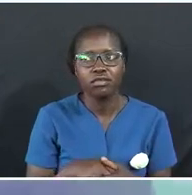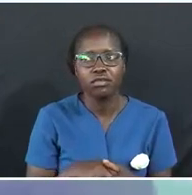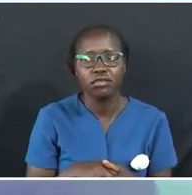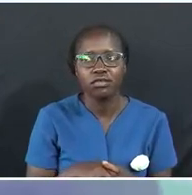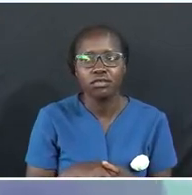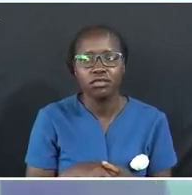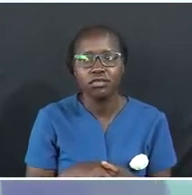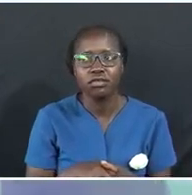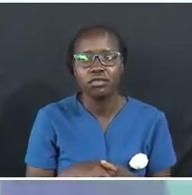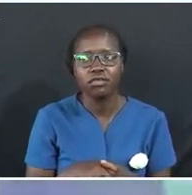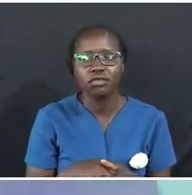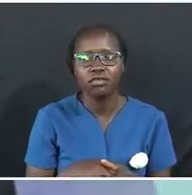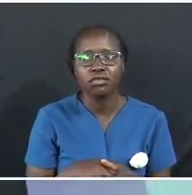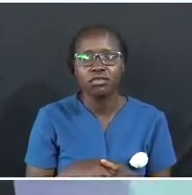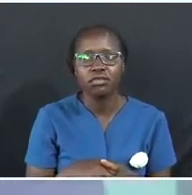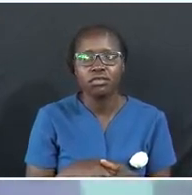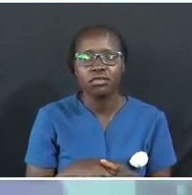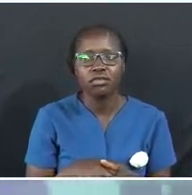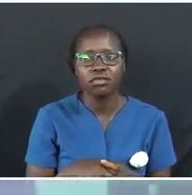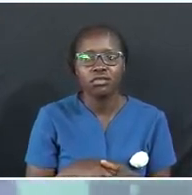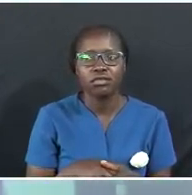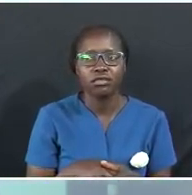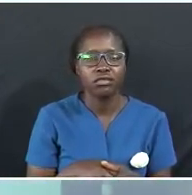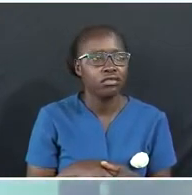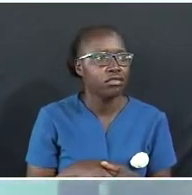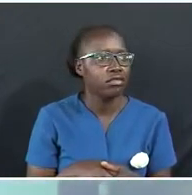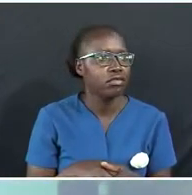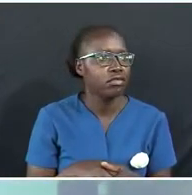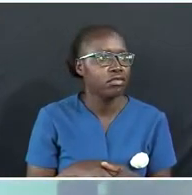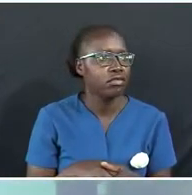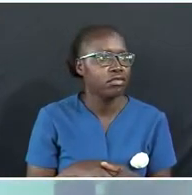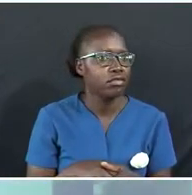You say you have heard it, but you cannot, what does it mean? Shout.